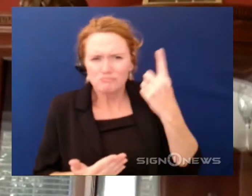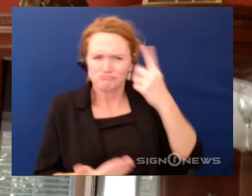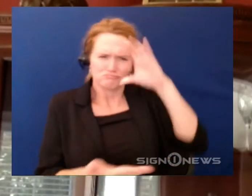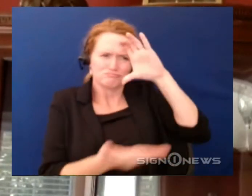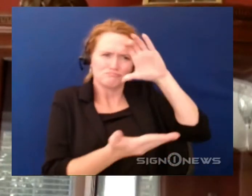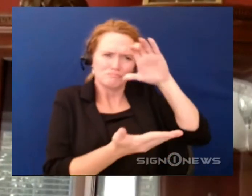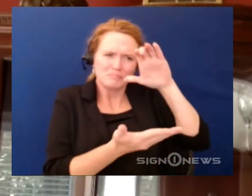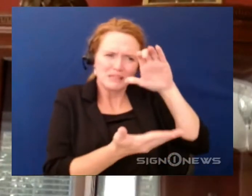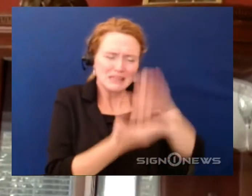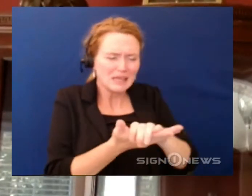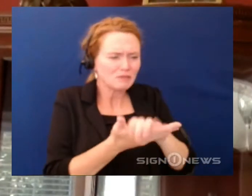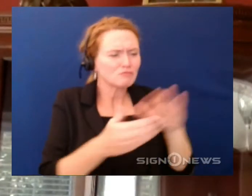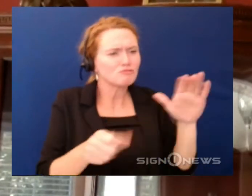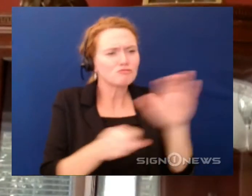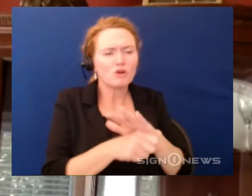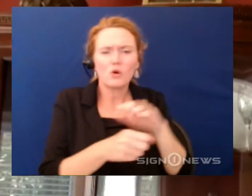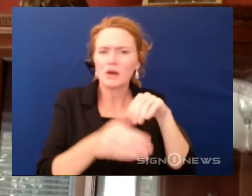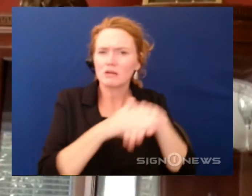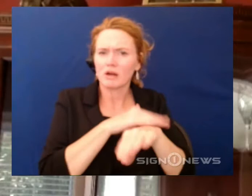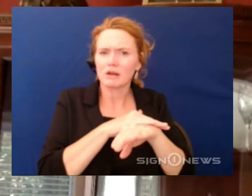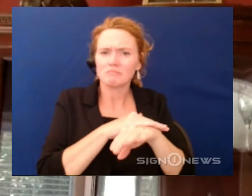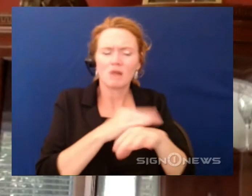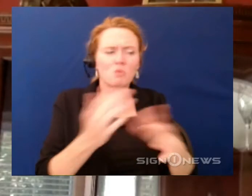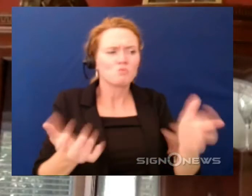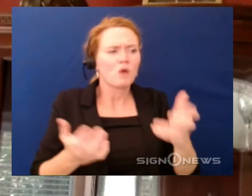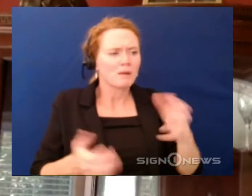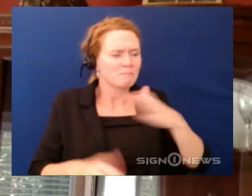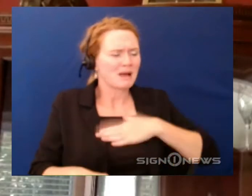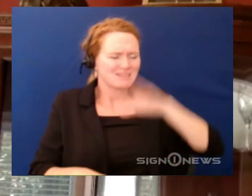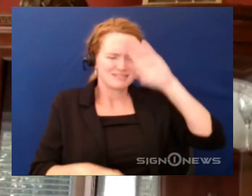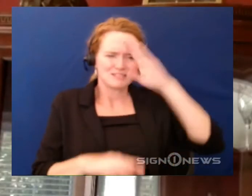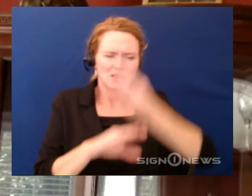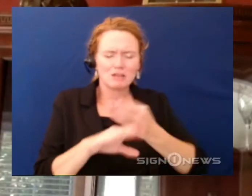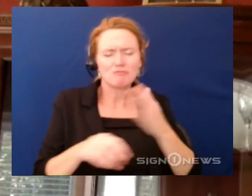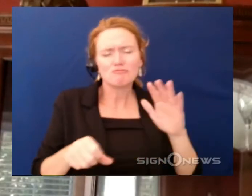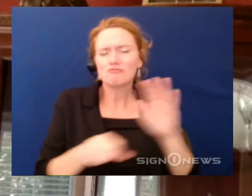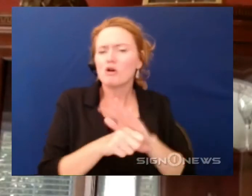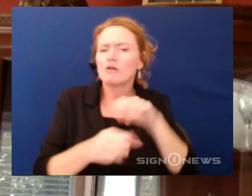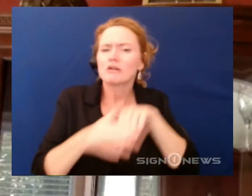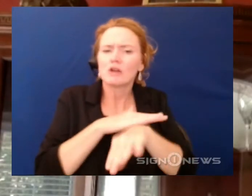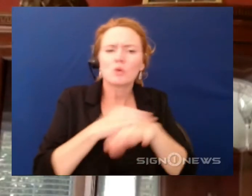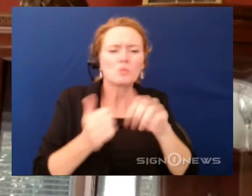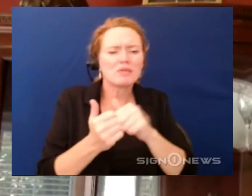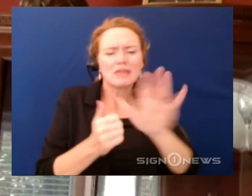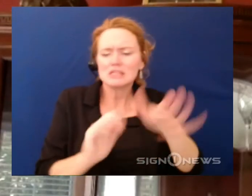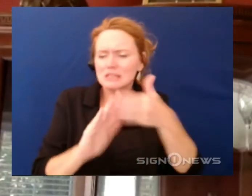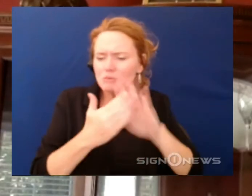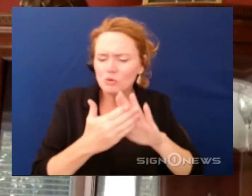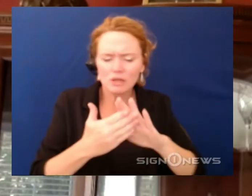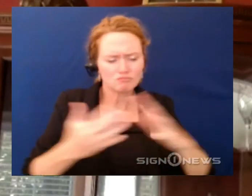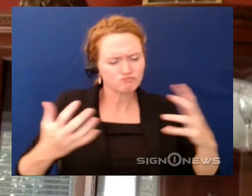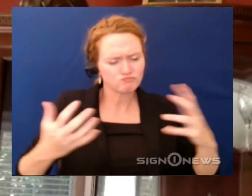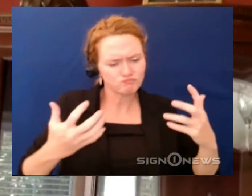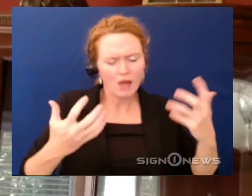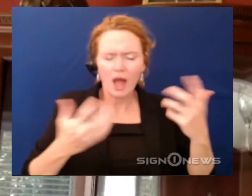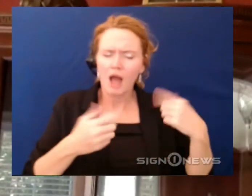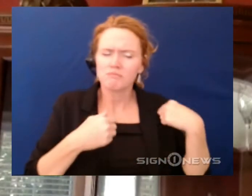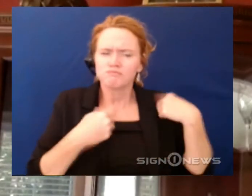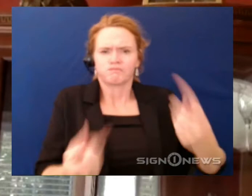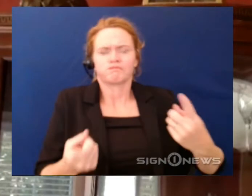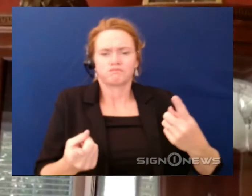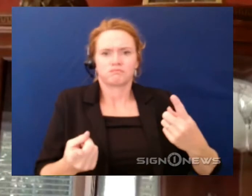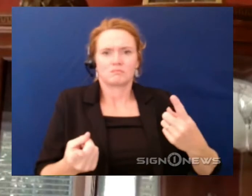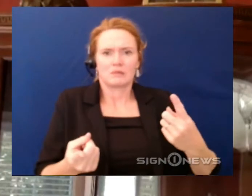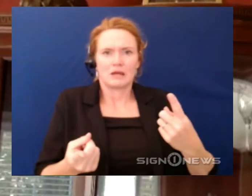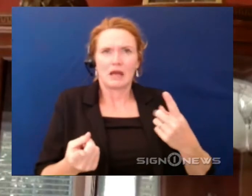full integration. My son is going to be fully integrated in his community. He is going to be fully included in his community. I don't have any idea